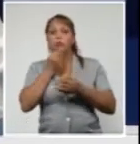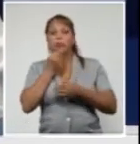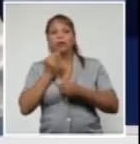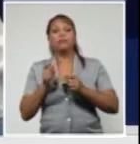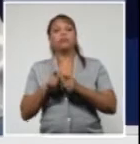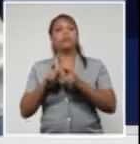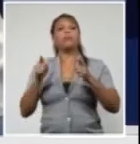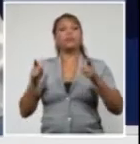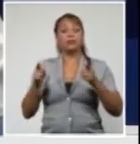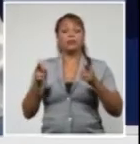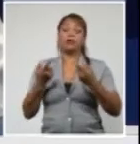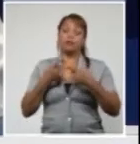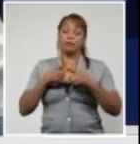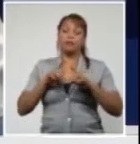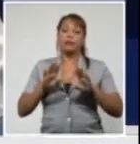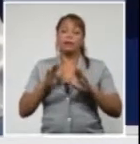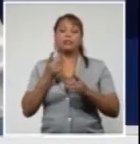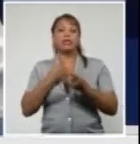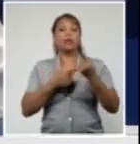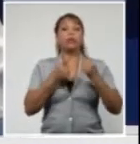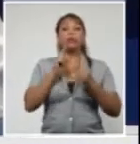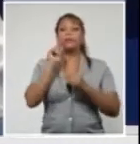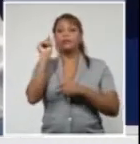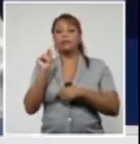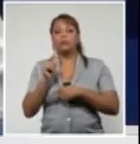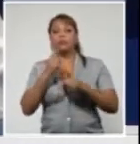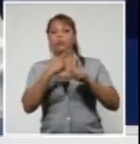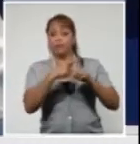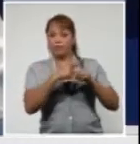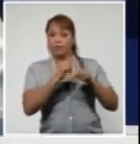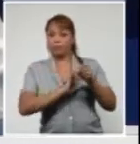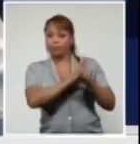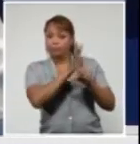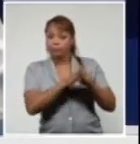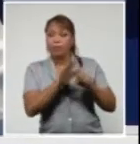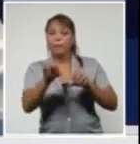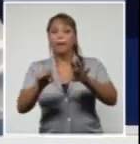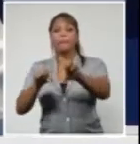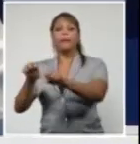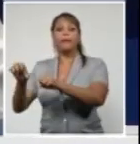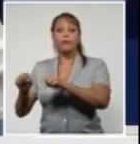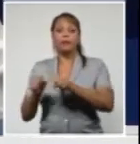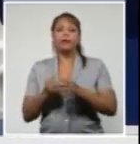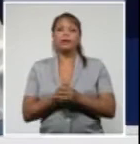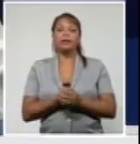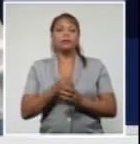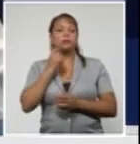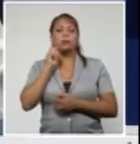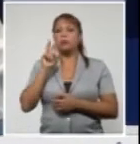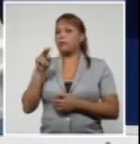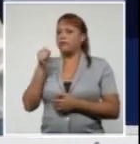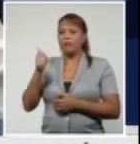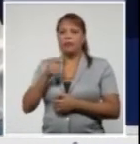34 cases reported over the last 15 days is still being investigated.